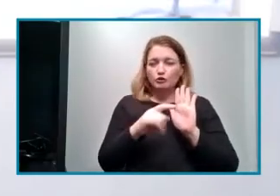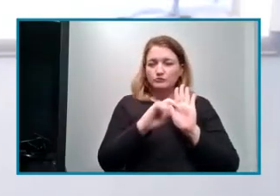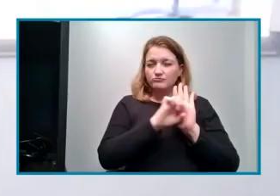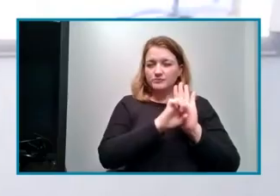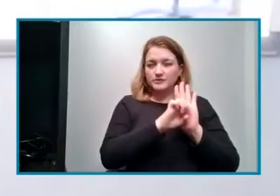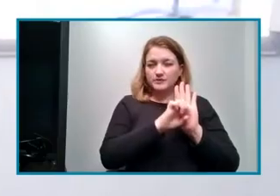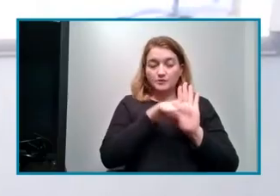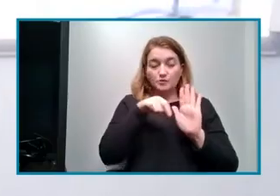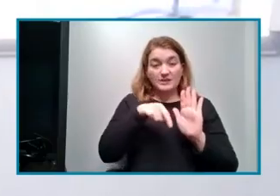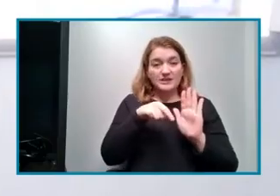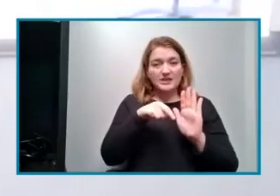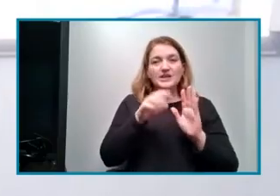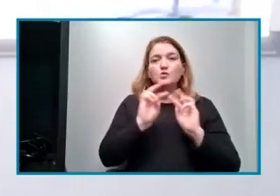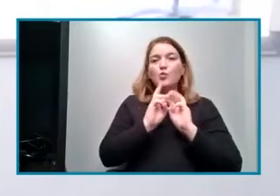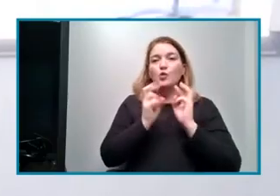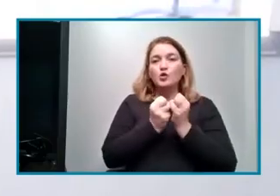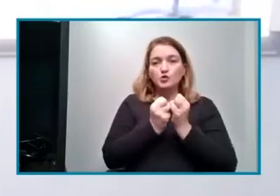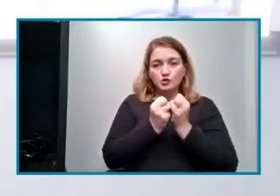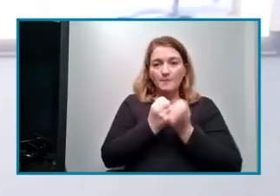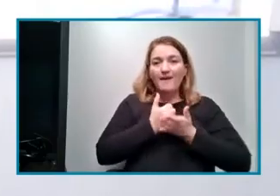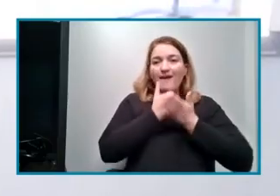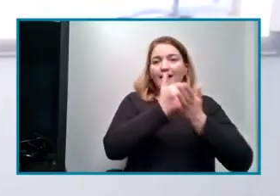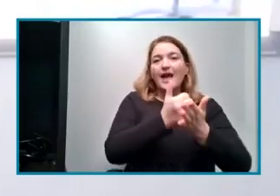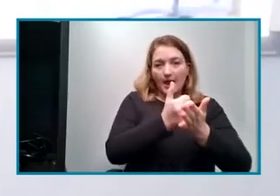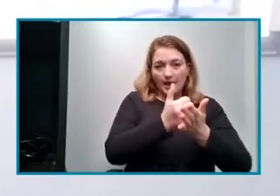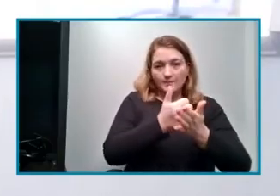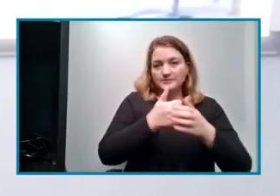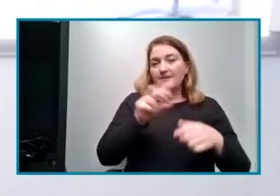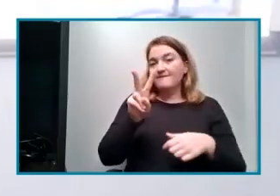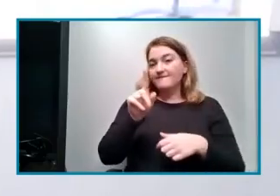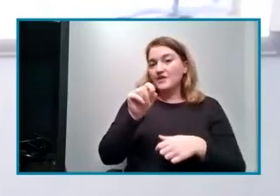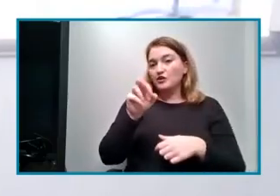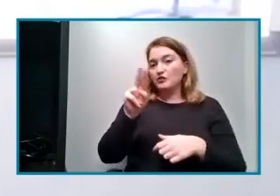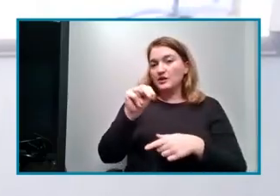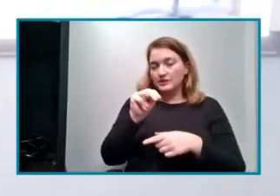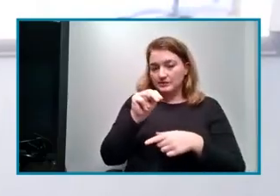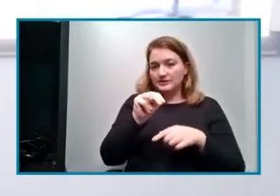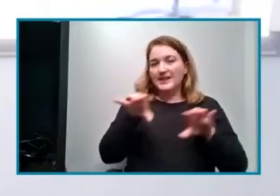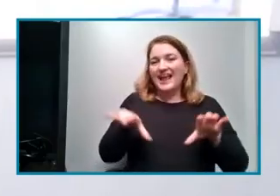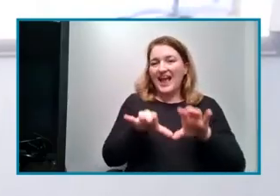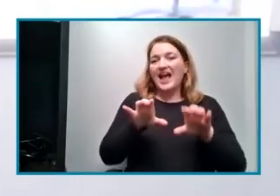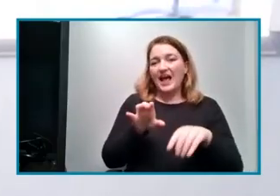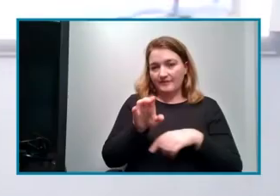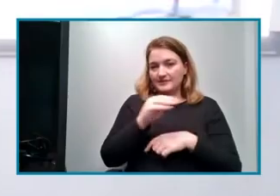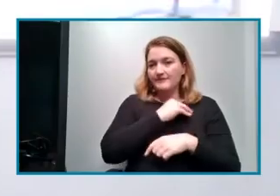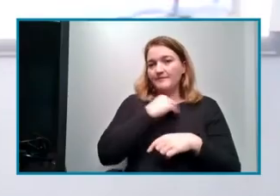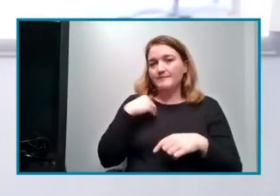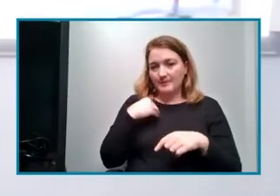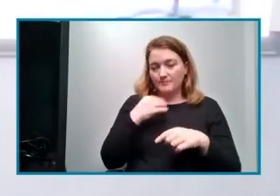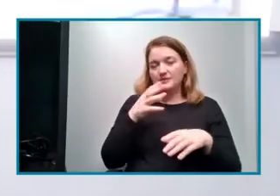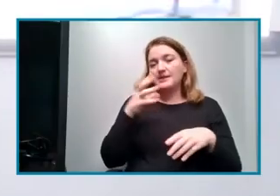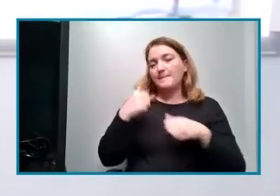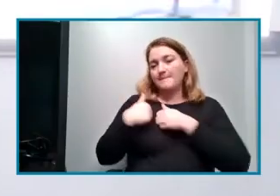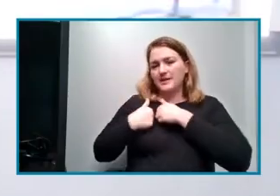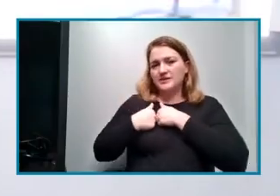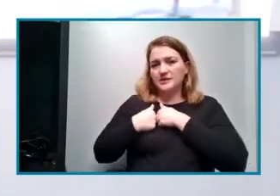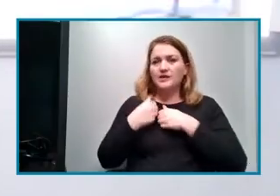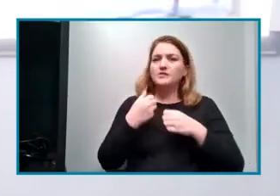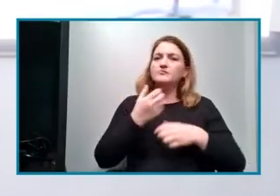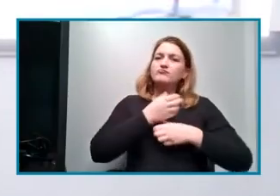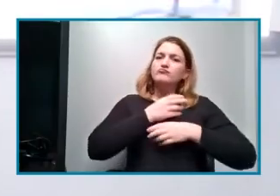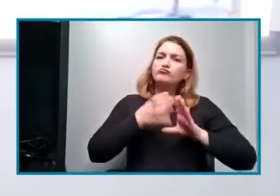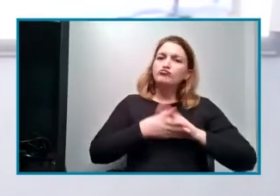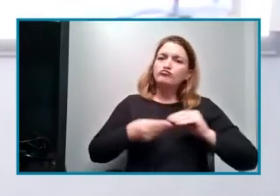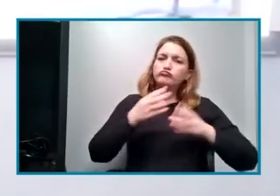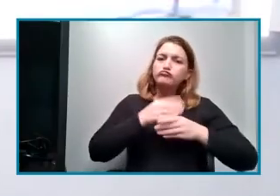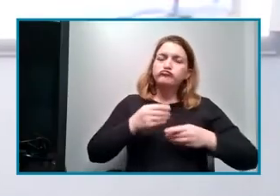Forces helps veterans and active duty service members tell true stories in their own words, right? So a lot of the feedback we've been getting is like, oh,